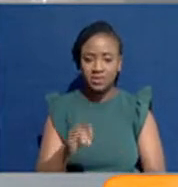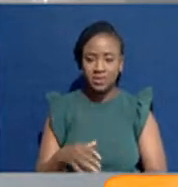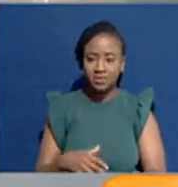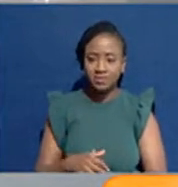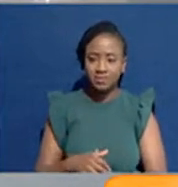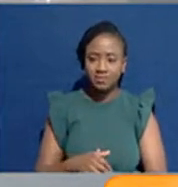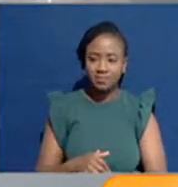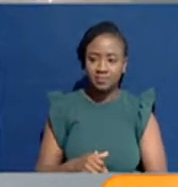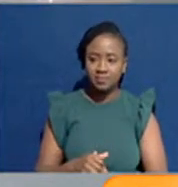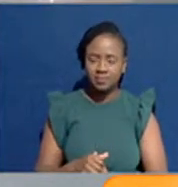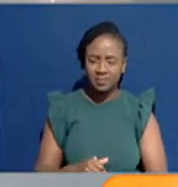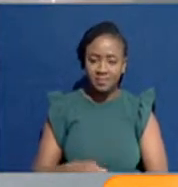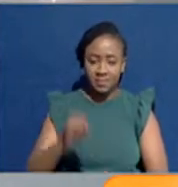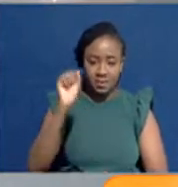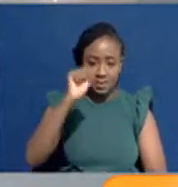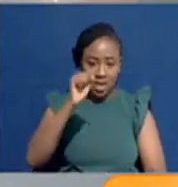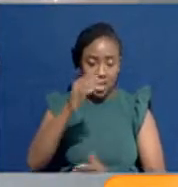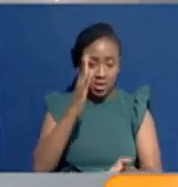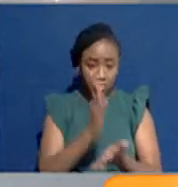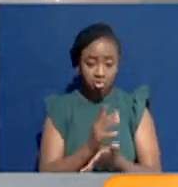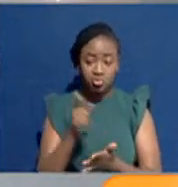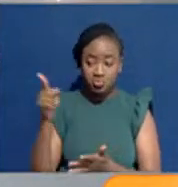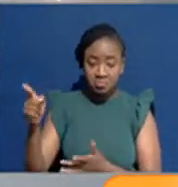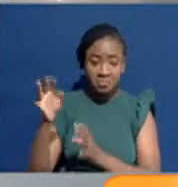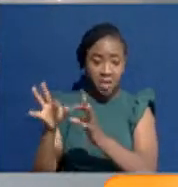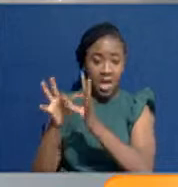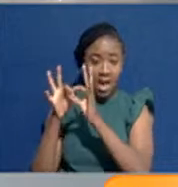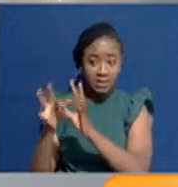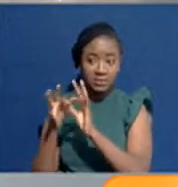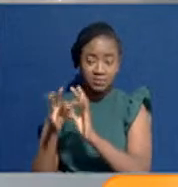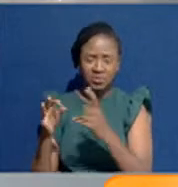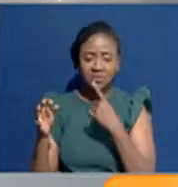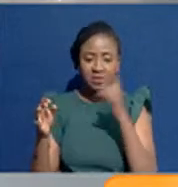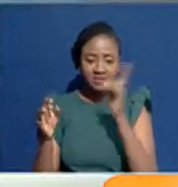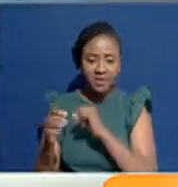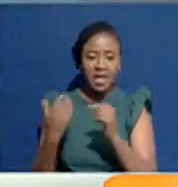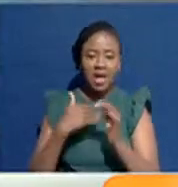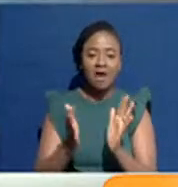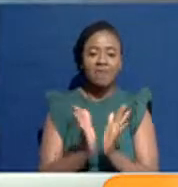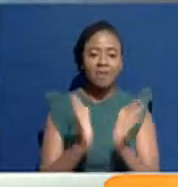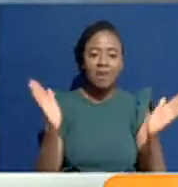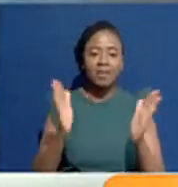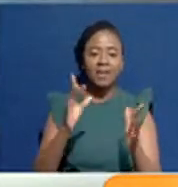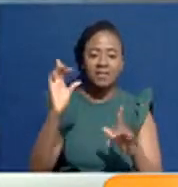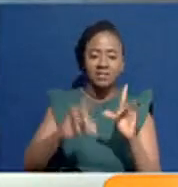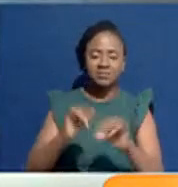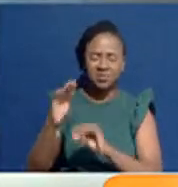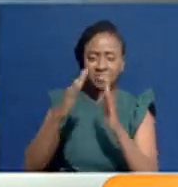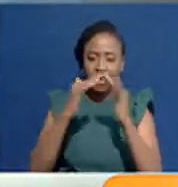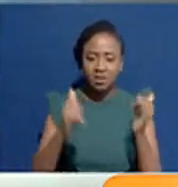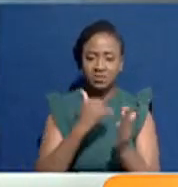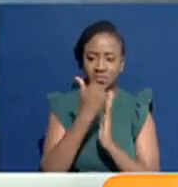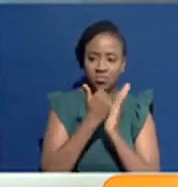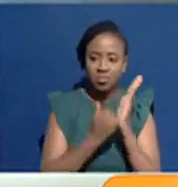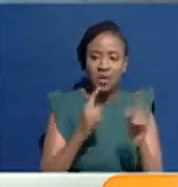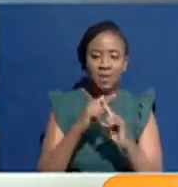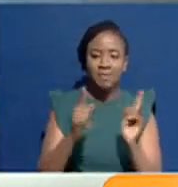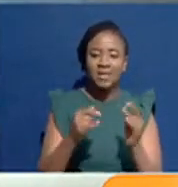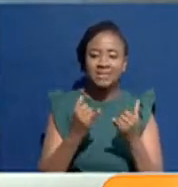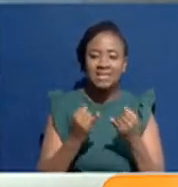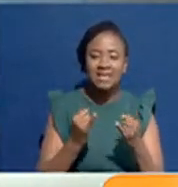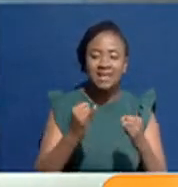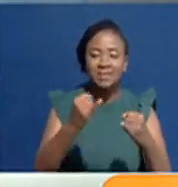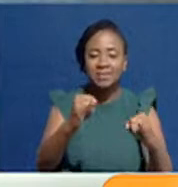I've read. Yes. Yes, they said that there was going to be a public affordable housing scheme. But as of the details of implementing that, there's no